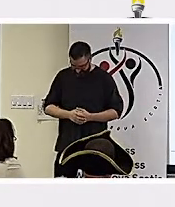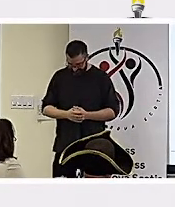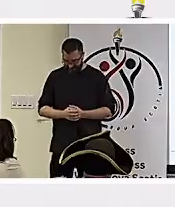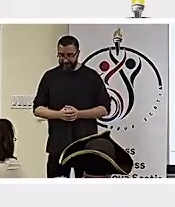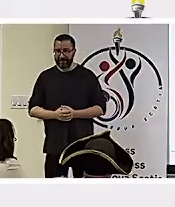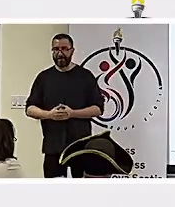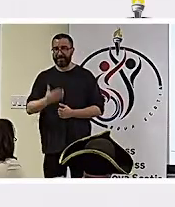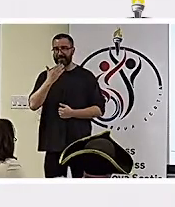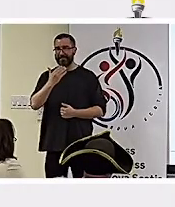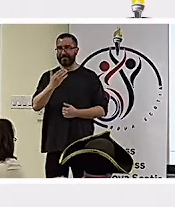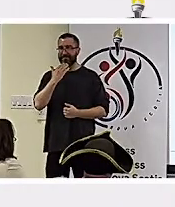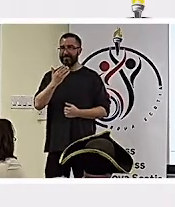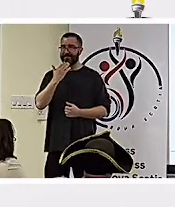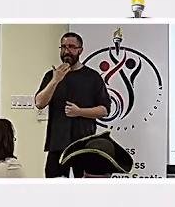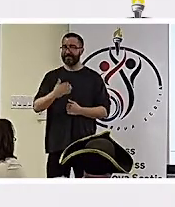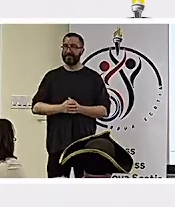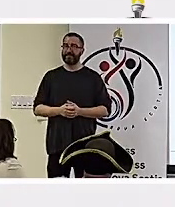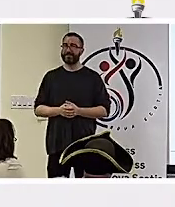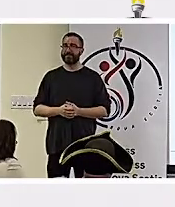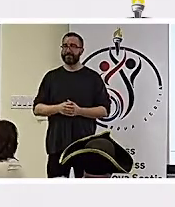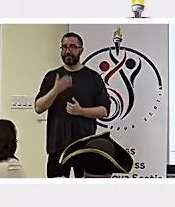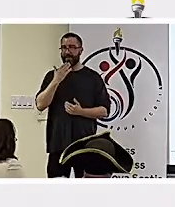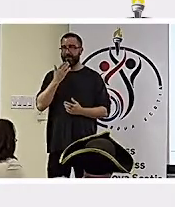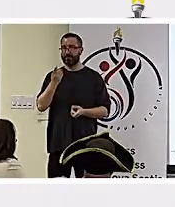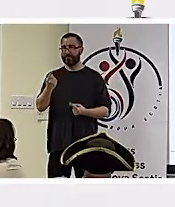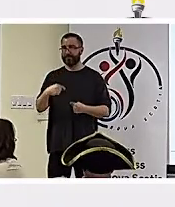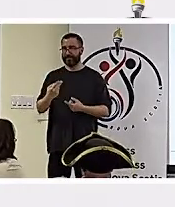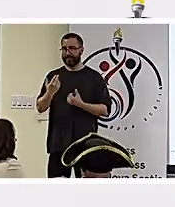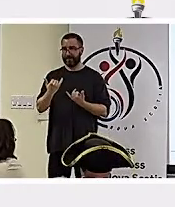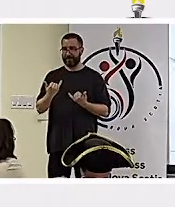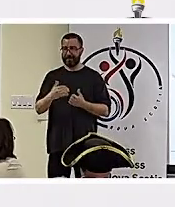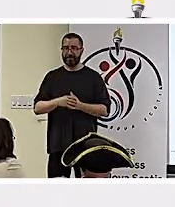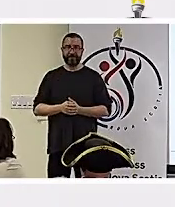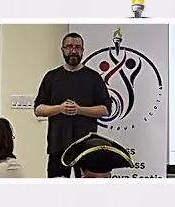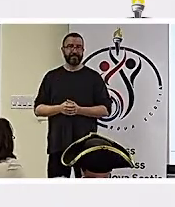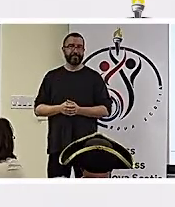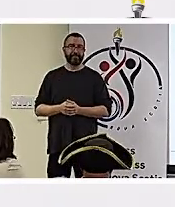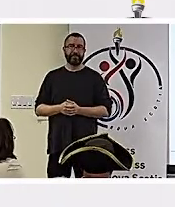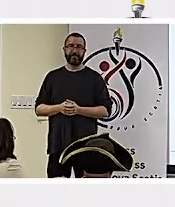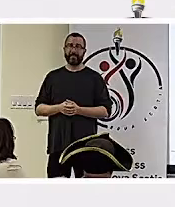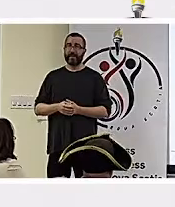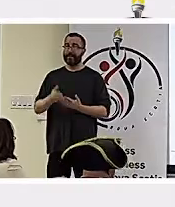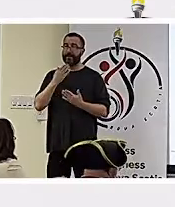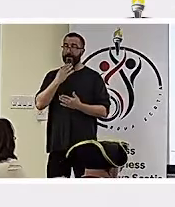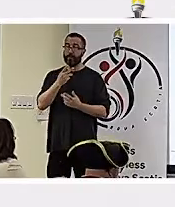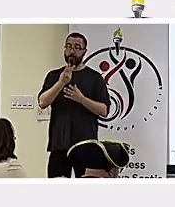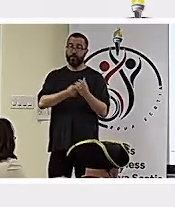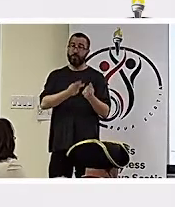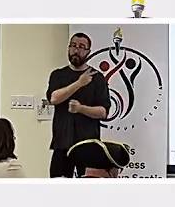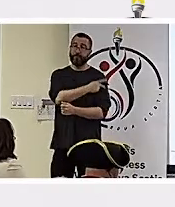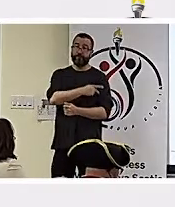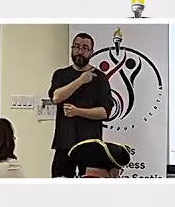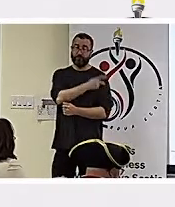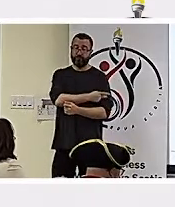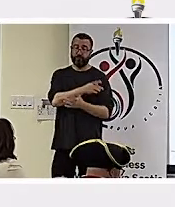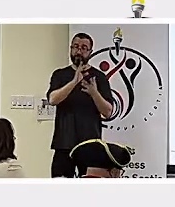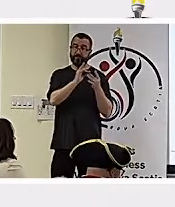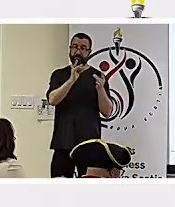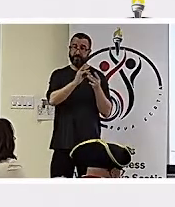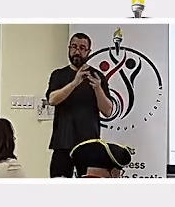Thank you, Minister Corkin-Greek, for joining us today and for bringing both the provincial proclamation and remarks from